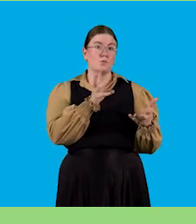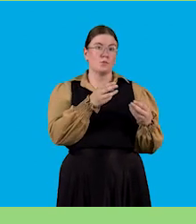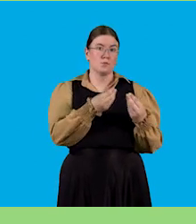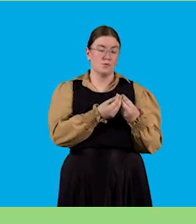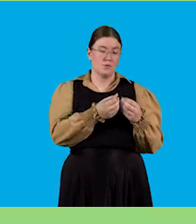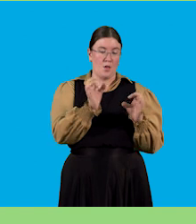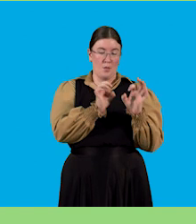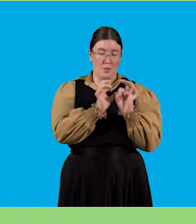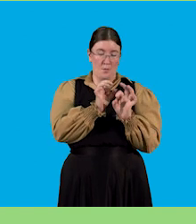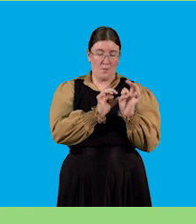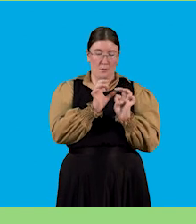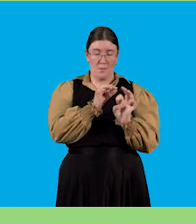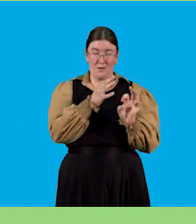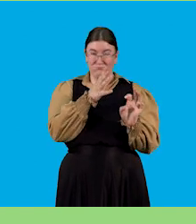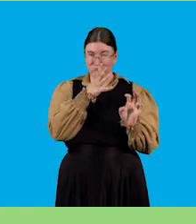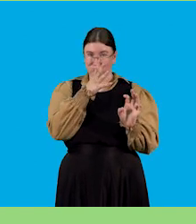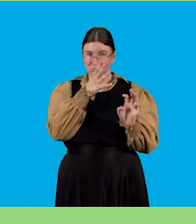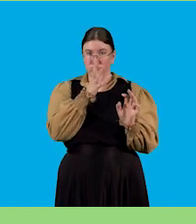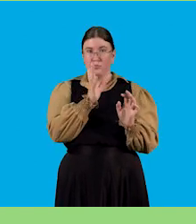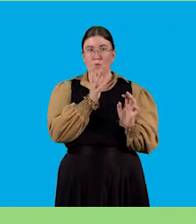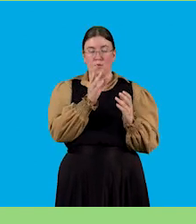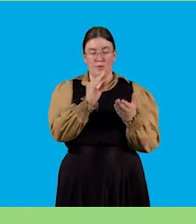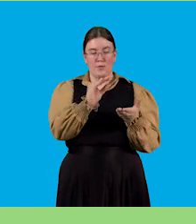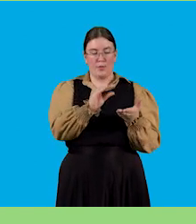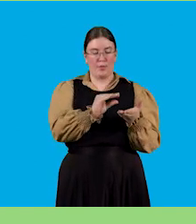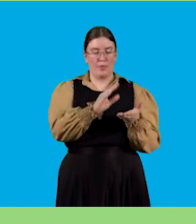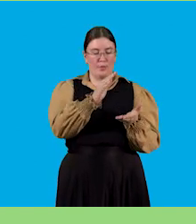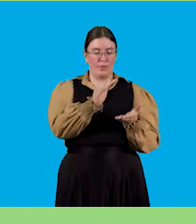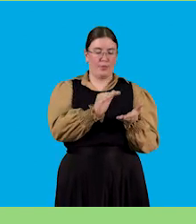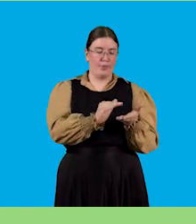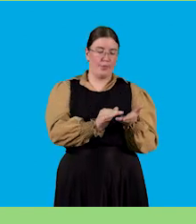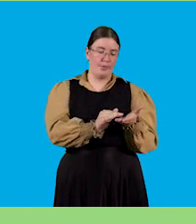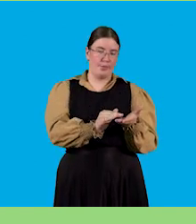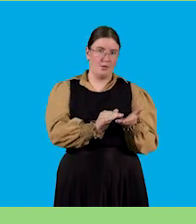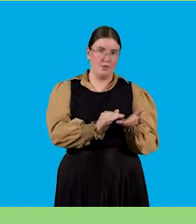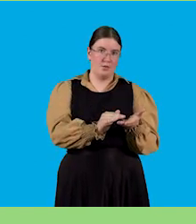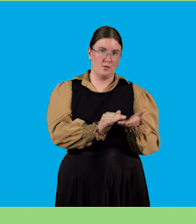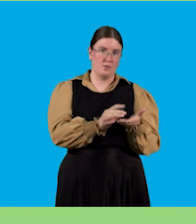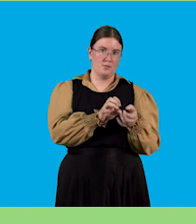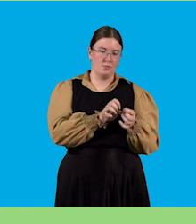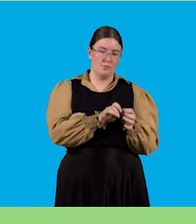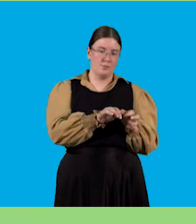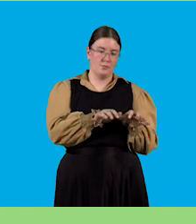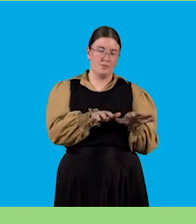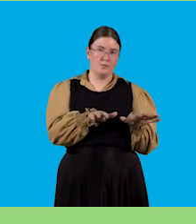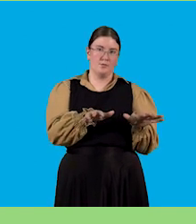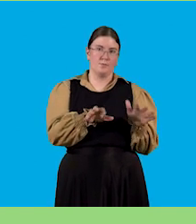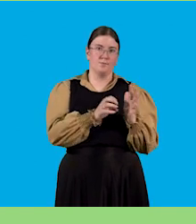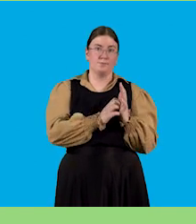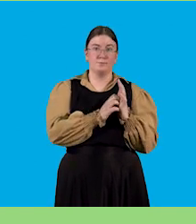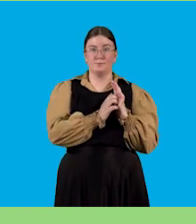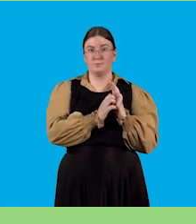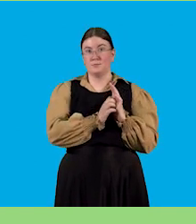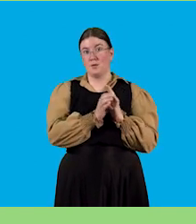high concentrated solution, will move from a high concentration to a low concentration, like